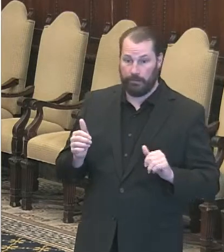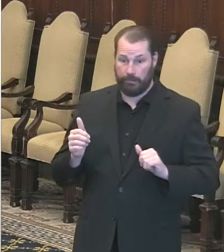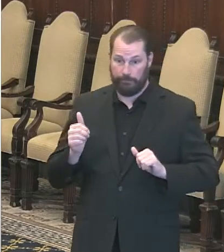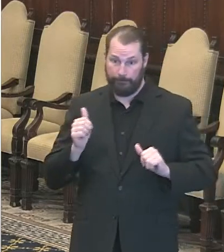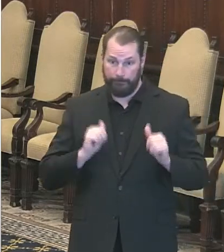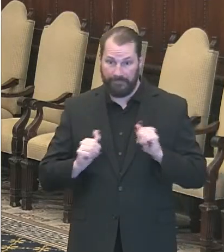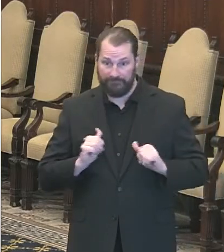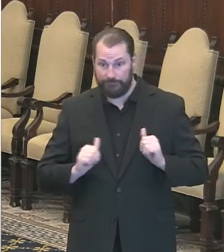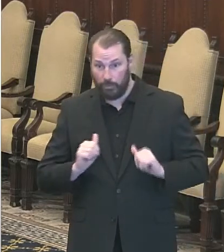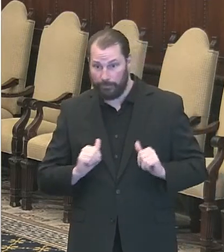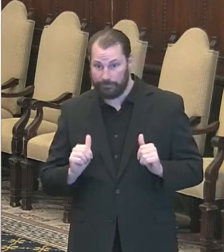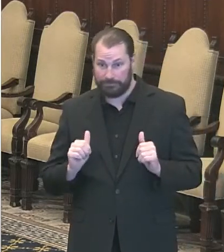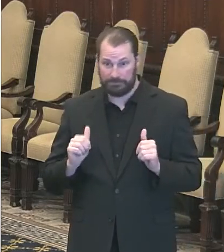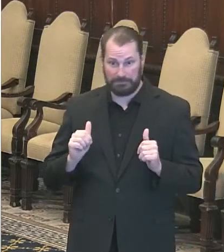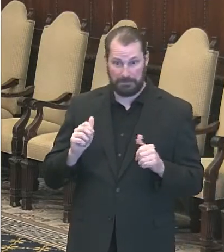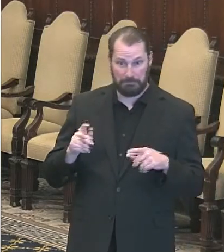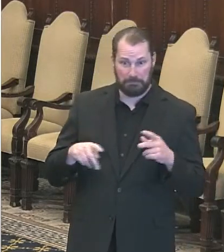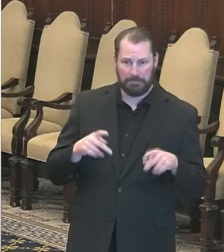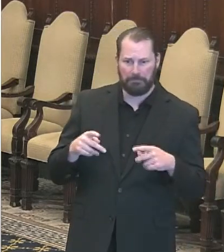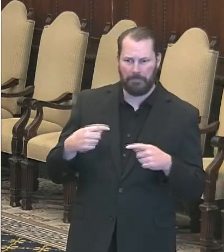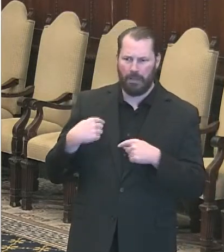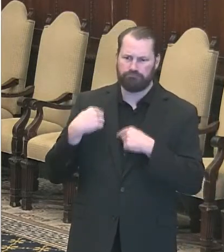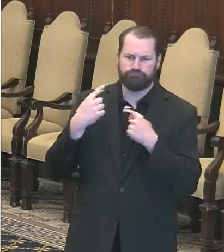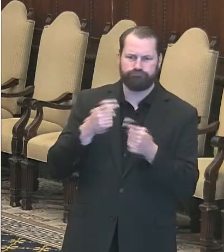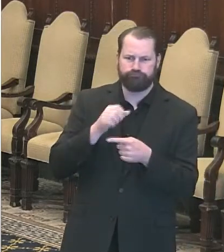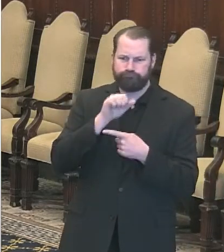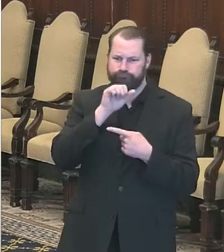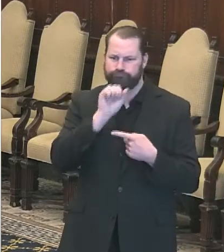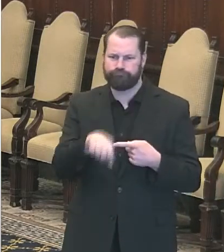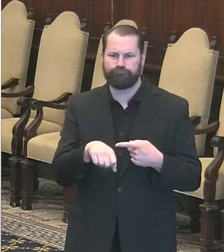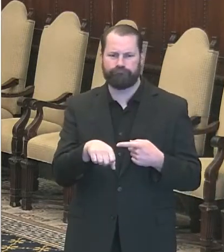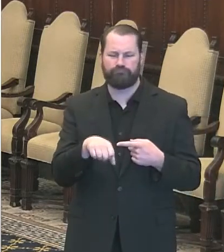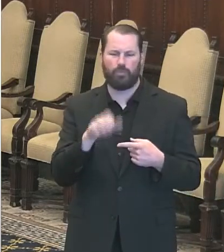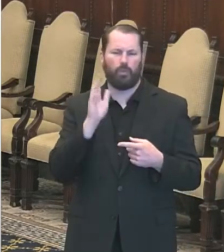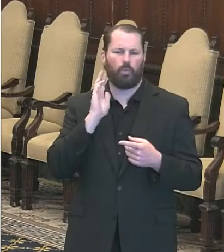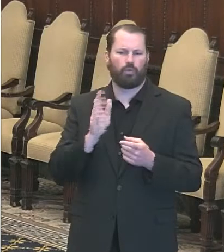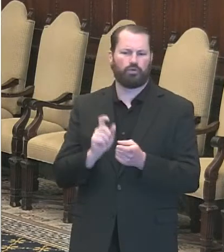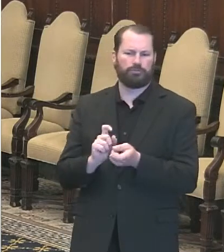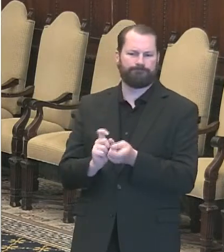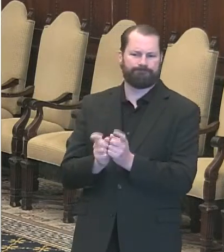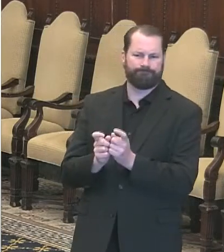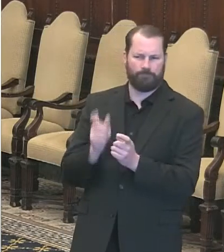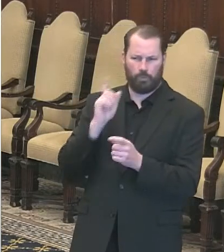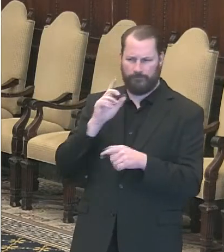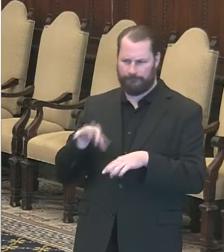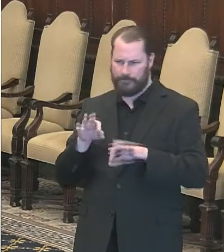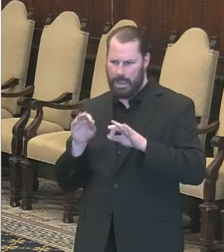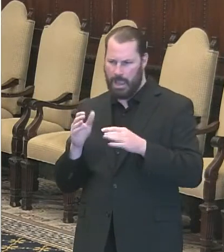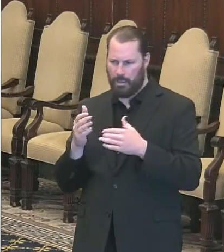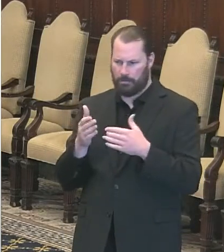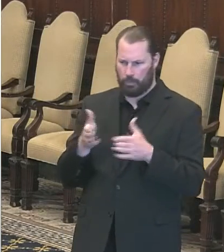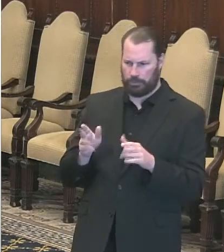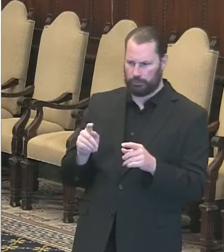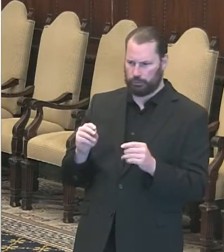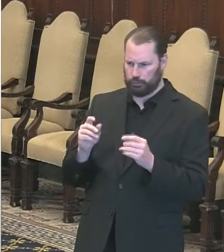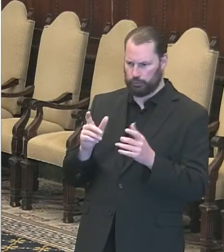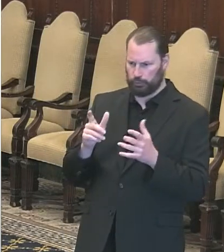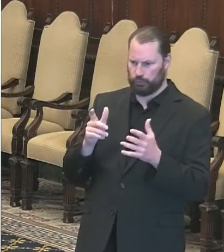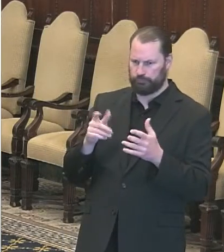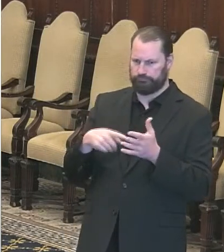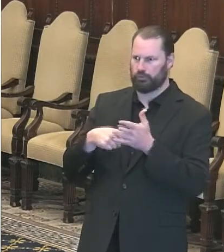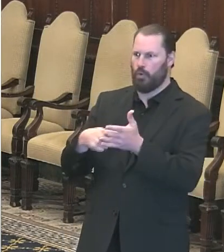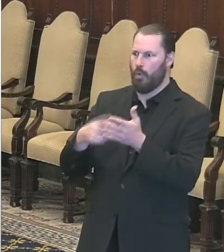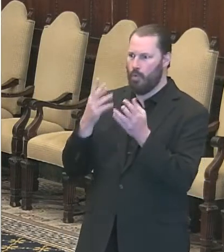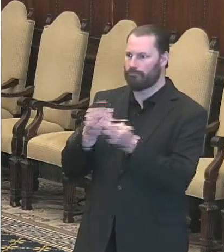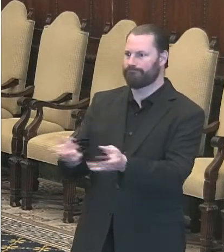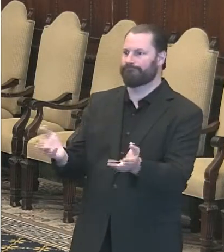to know and love over the years. We're going to reimagine those, and we're going to find a way to deliver those in this new virtual format. There